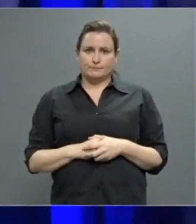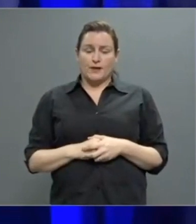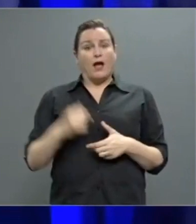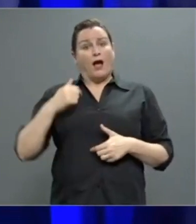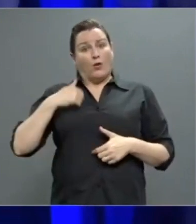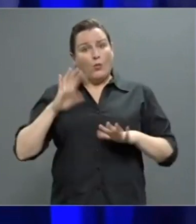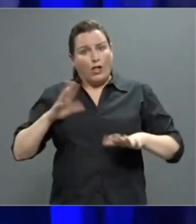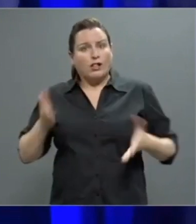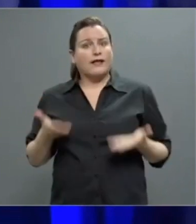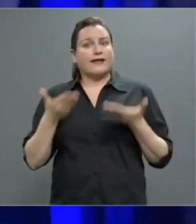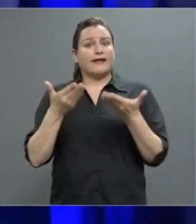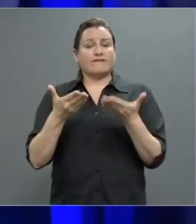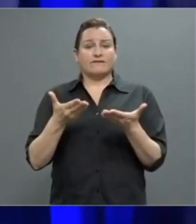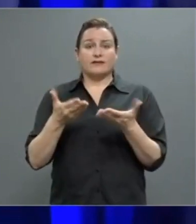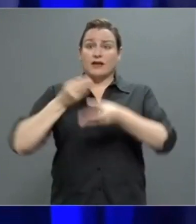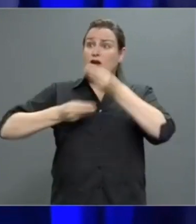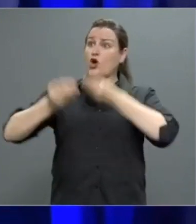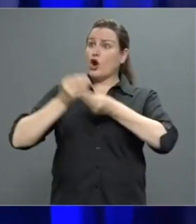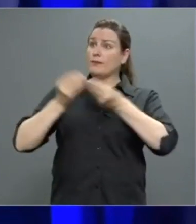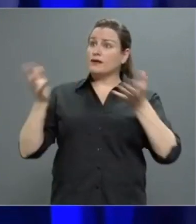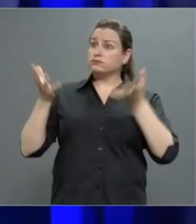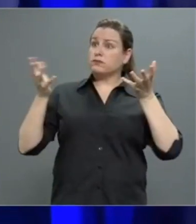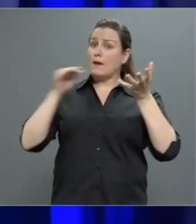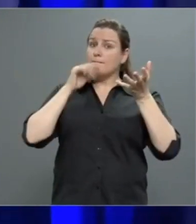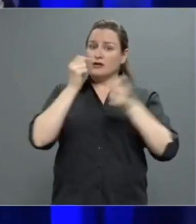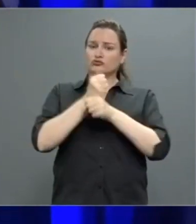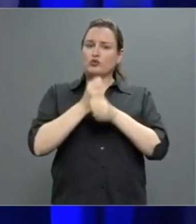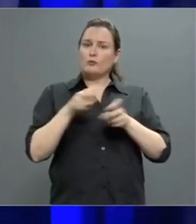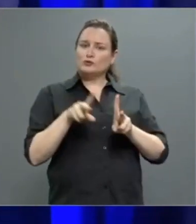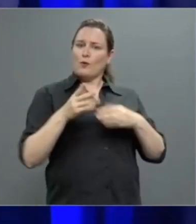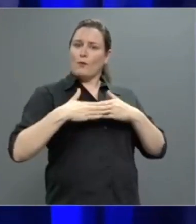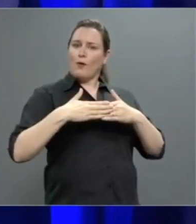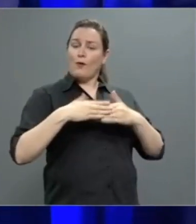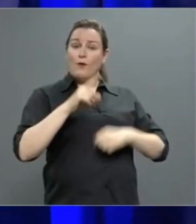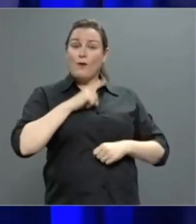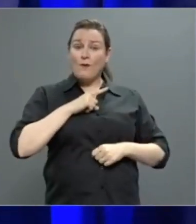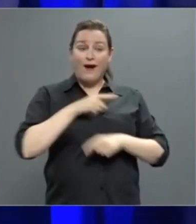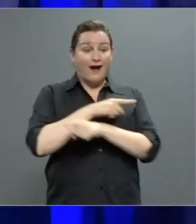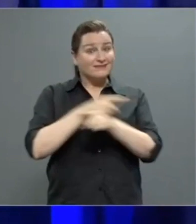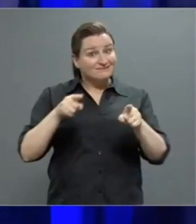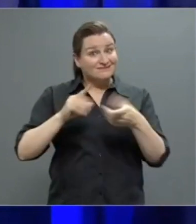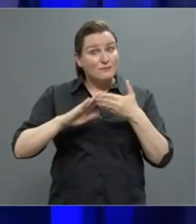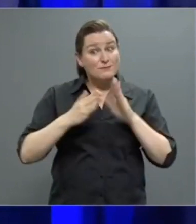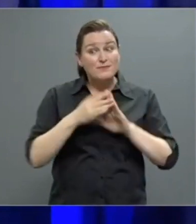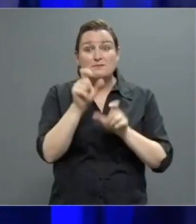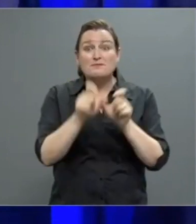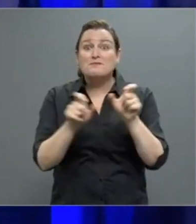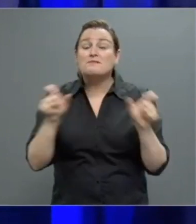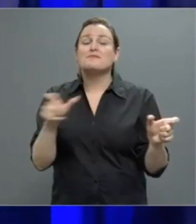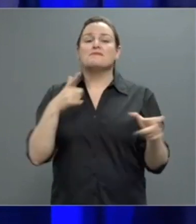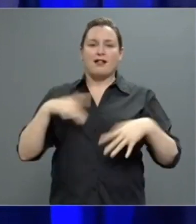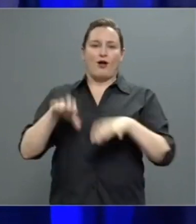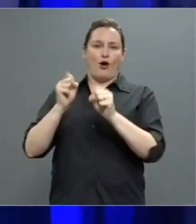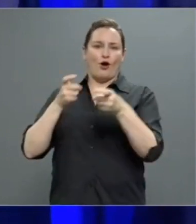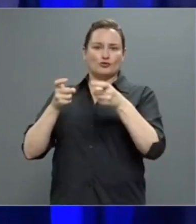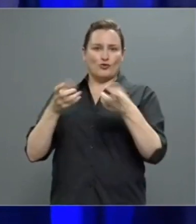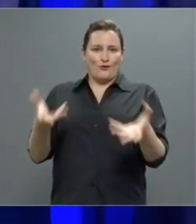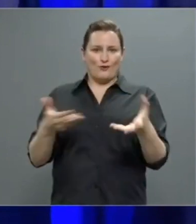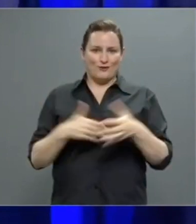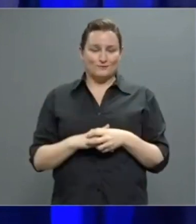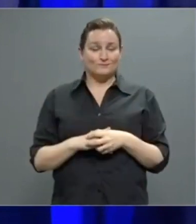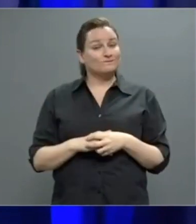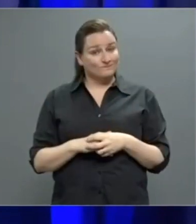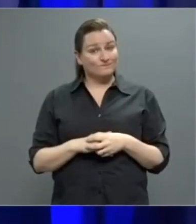of jobs because it is owned and controlled by the hardworking people of our country. And empowerment